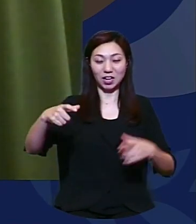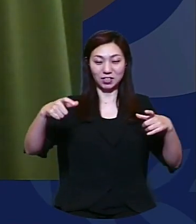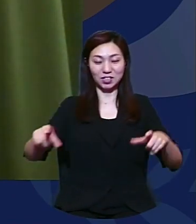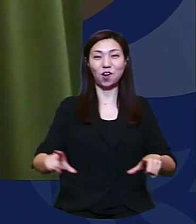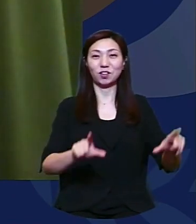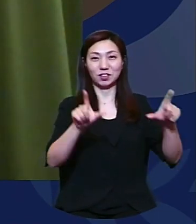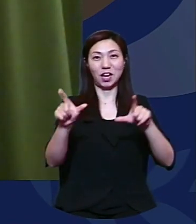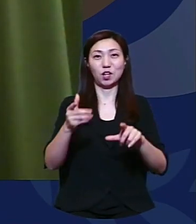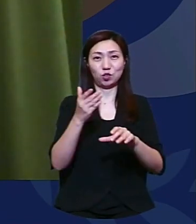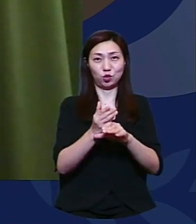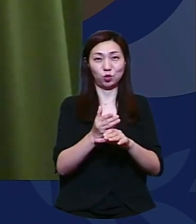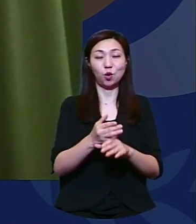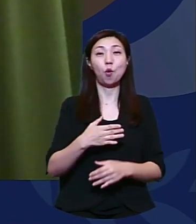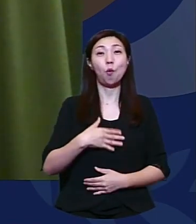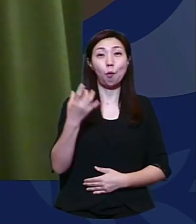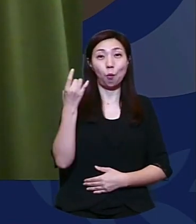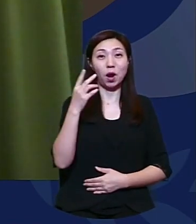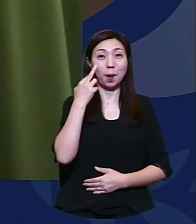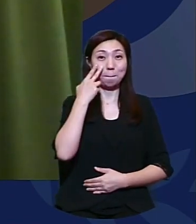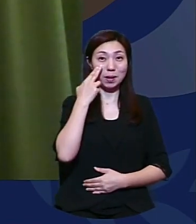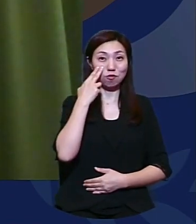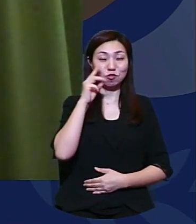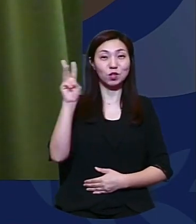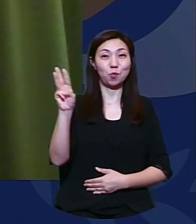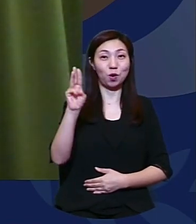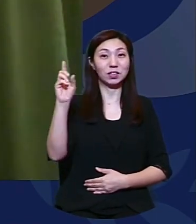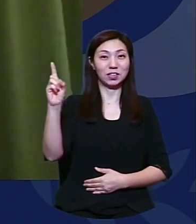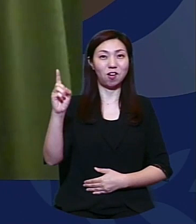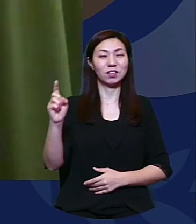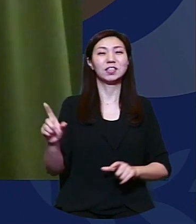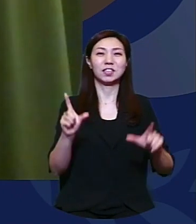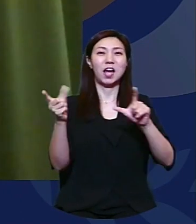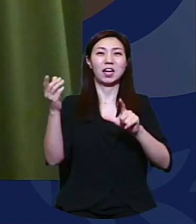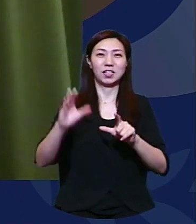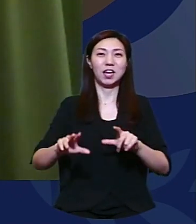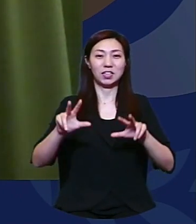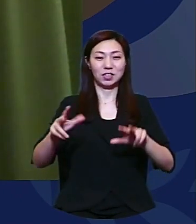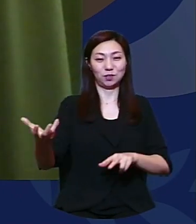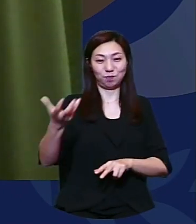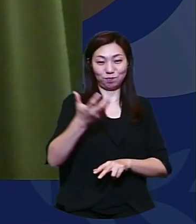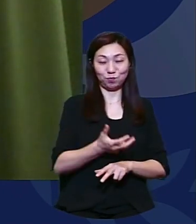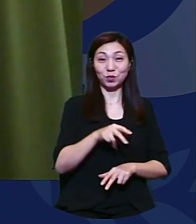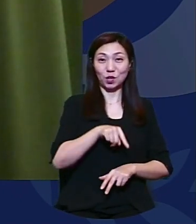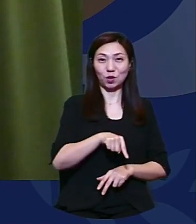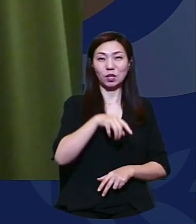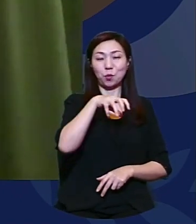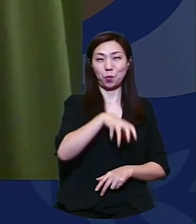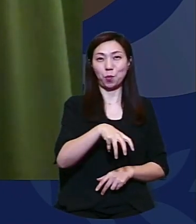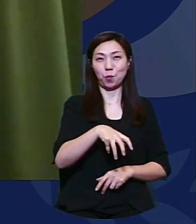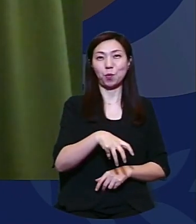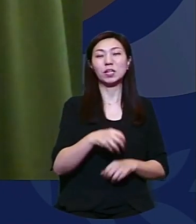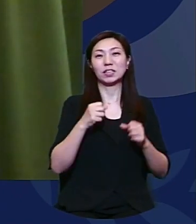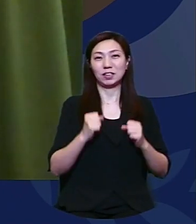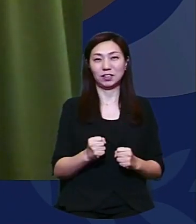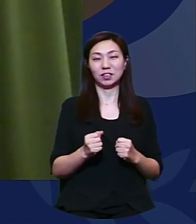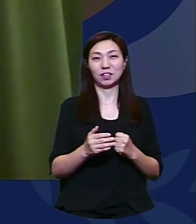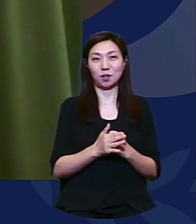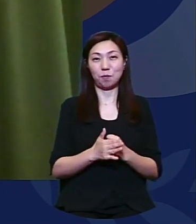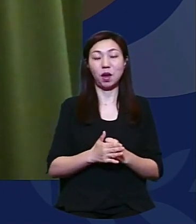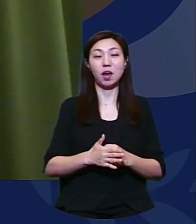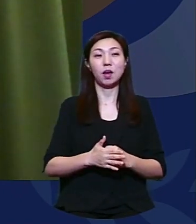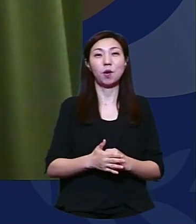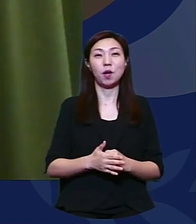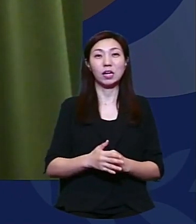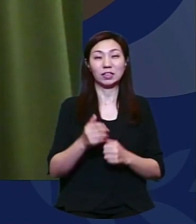And thank you for the kind invitation to attend today's conference. I would like to briefly underscore a few similar points made by Doreen